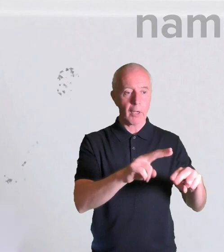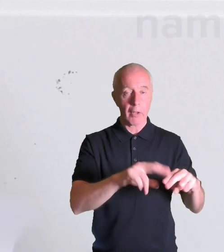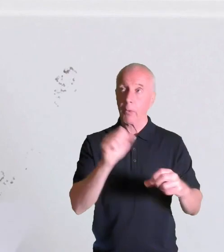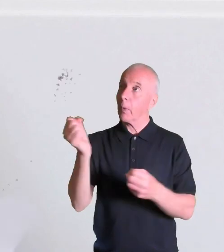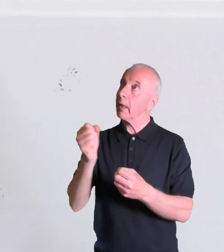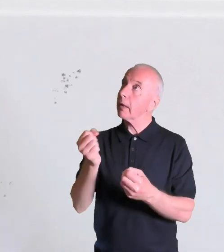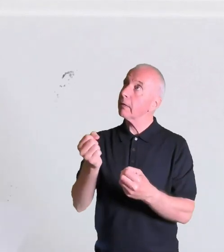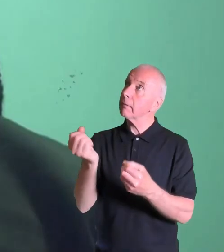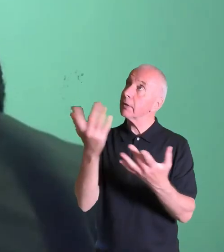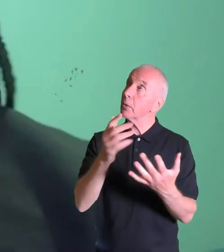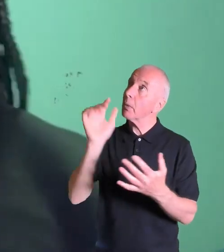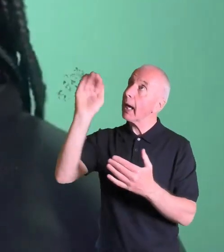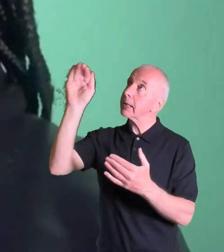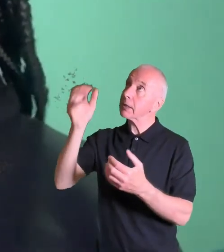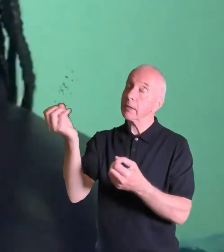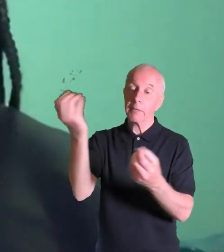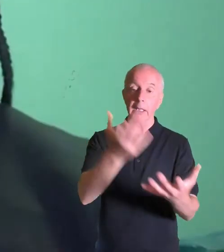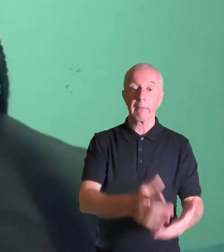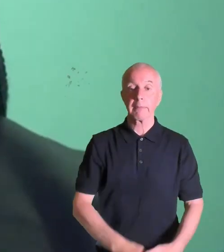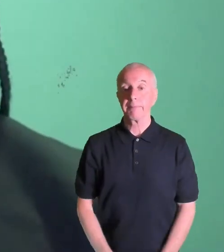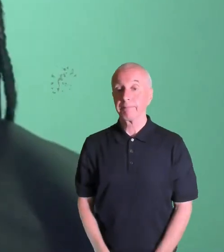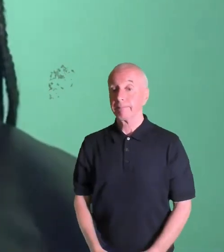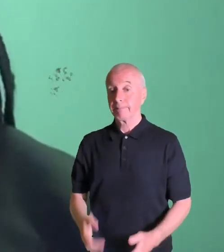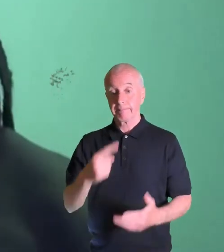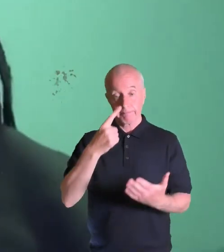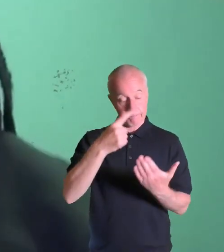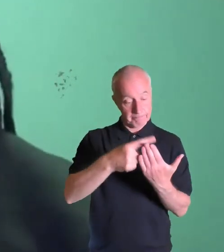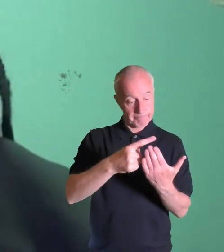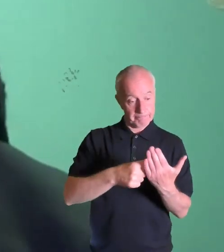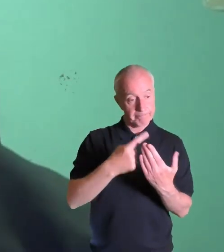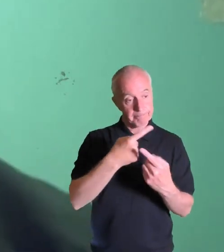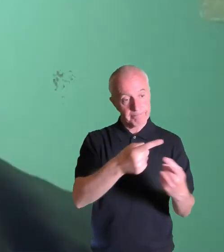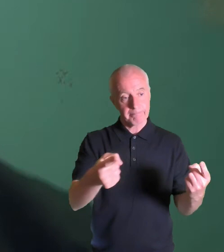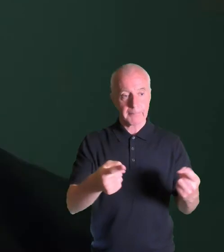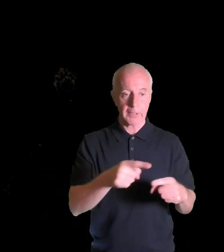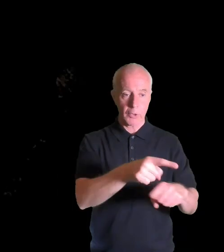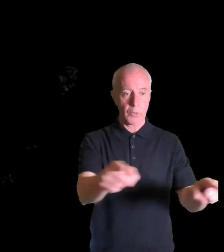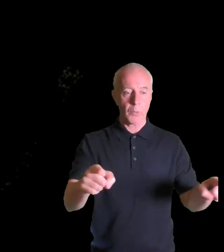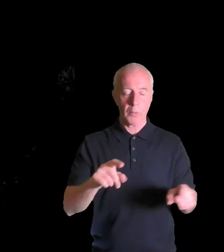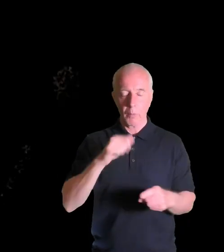him in my name. I am giving you these commands so that you may love one another.